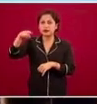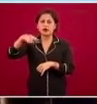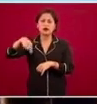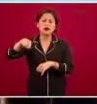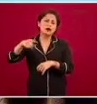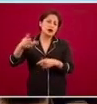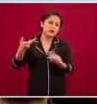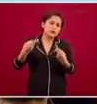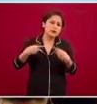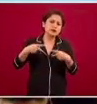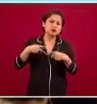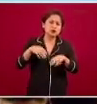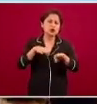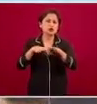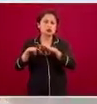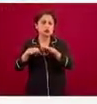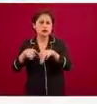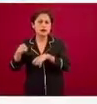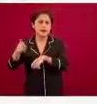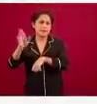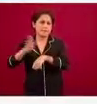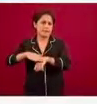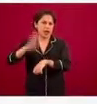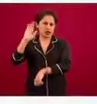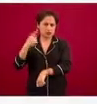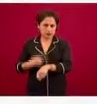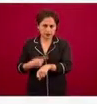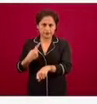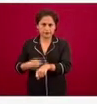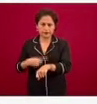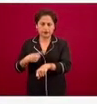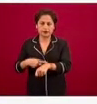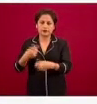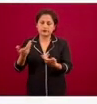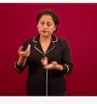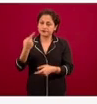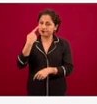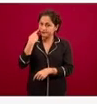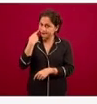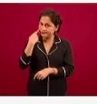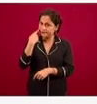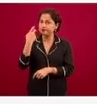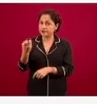most important burden of disease is displayed in young adults,